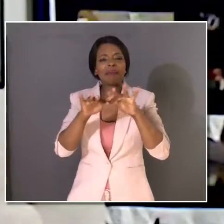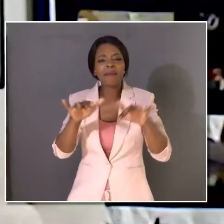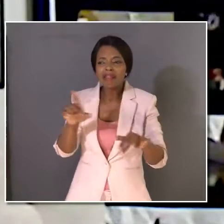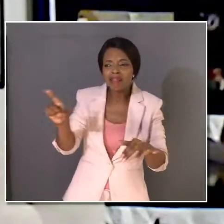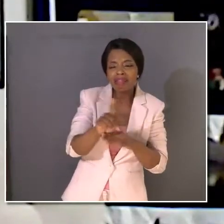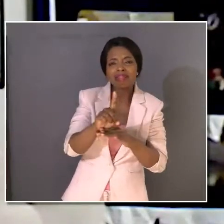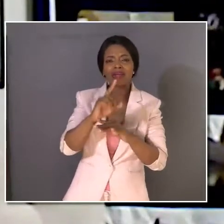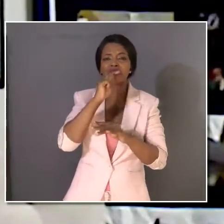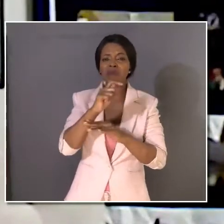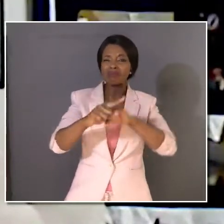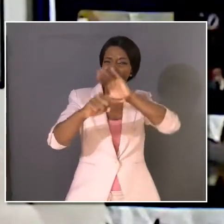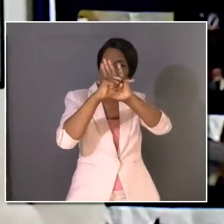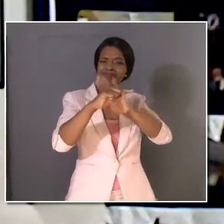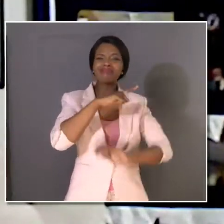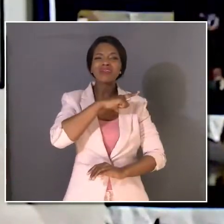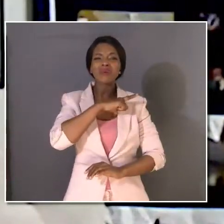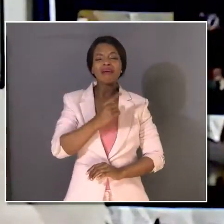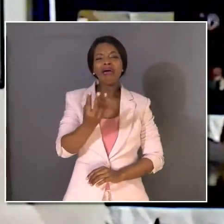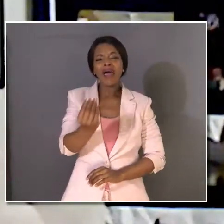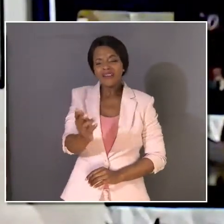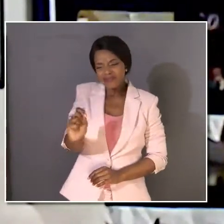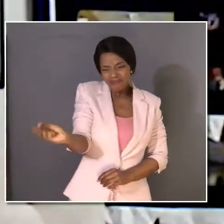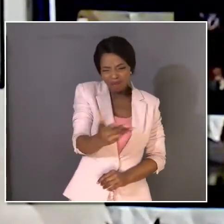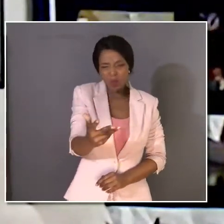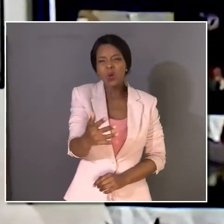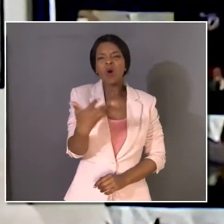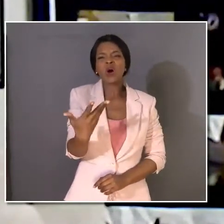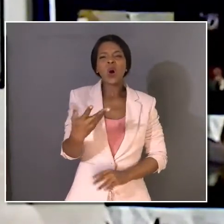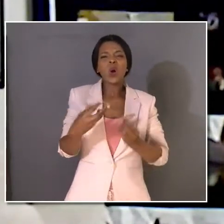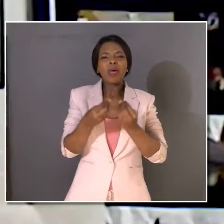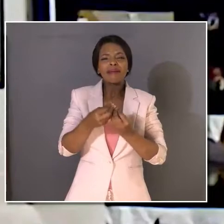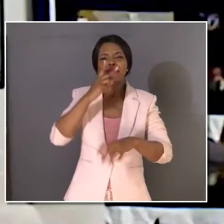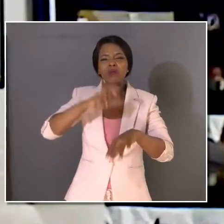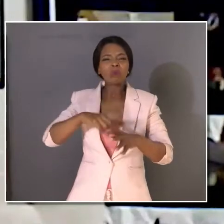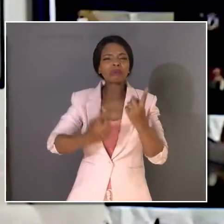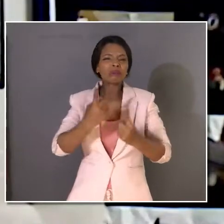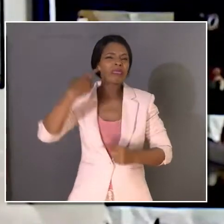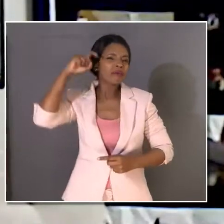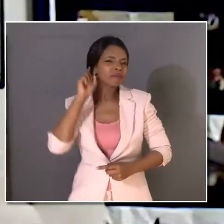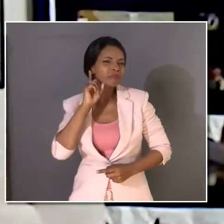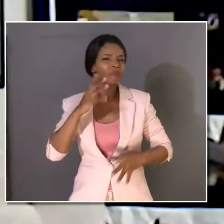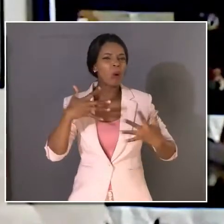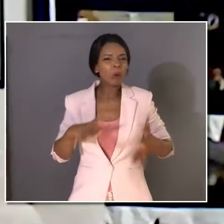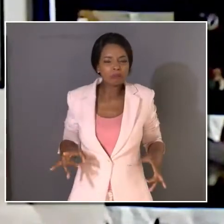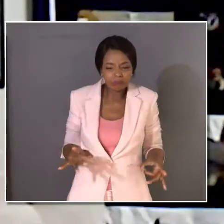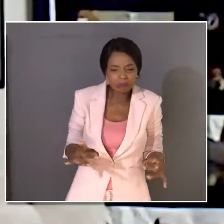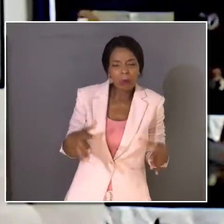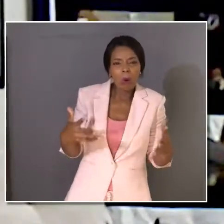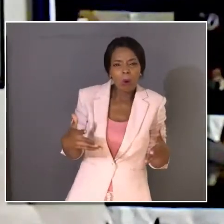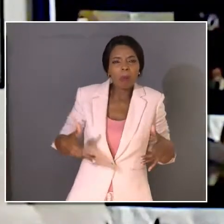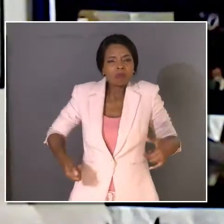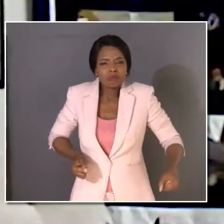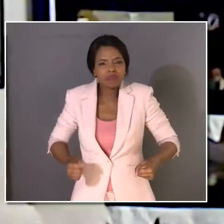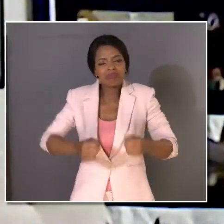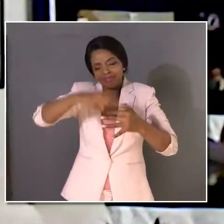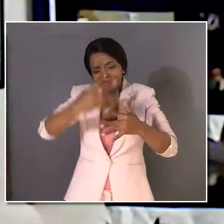disadvantage because of the enormous cost of assistive devices, which often prevents them from accessing any form of employment.